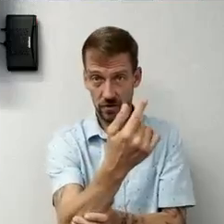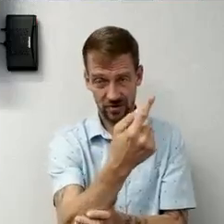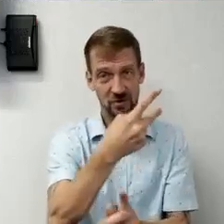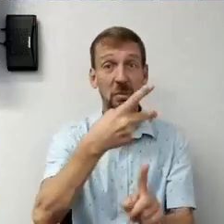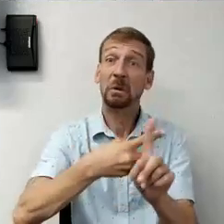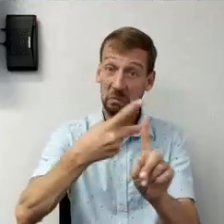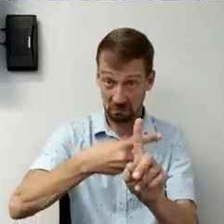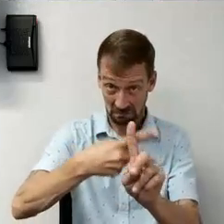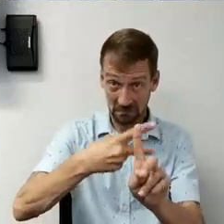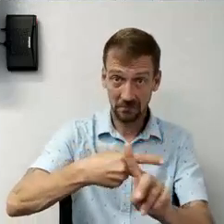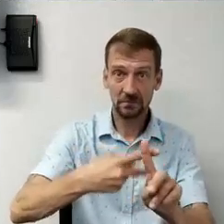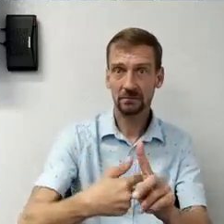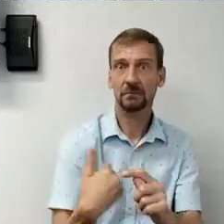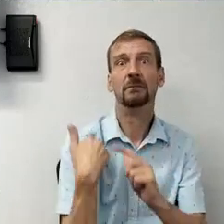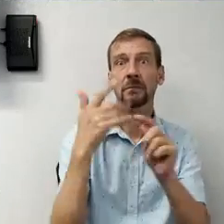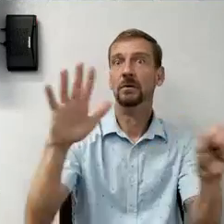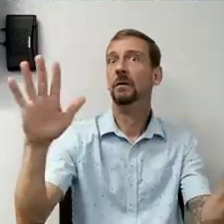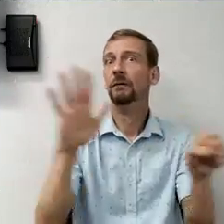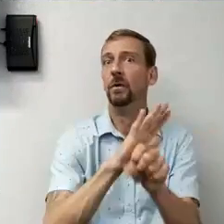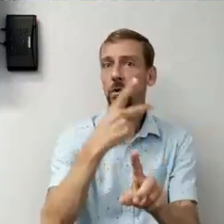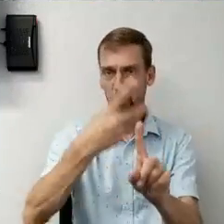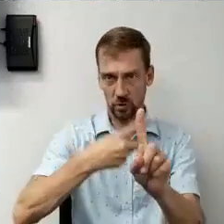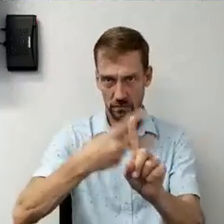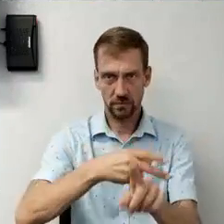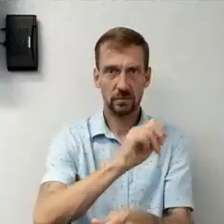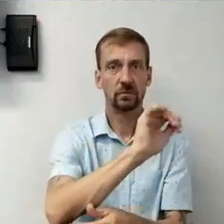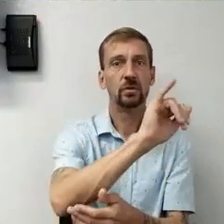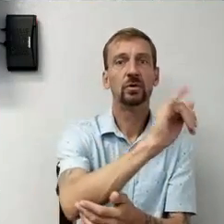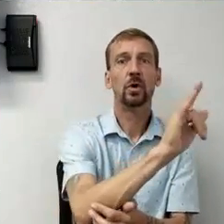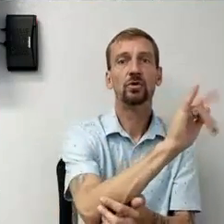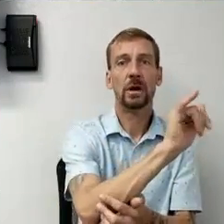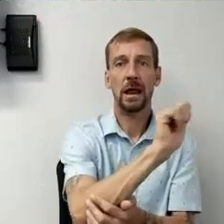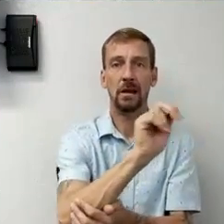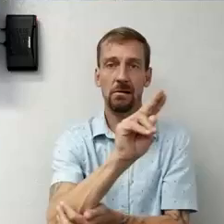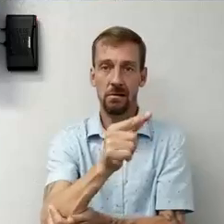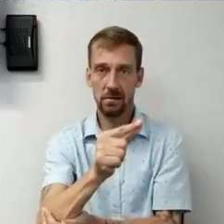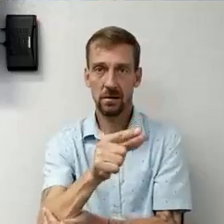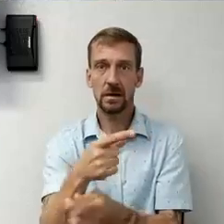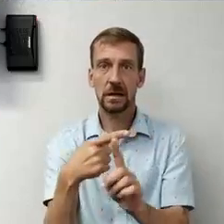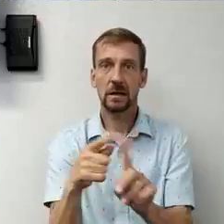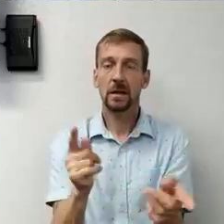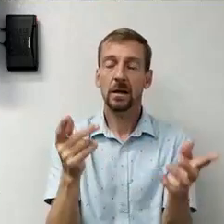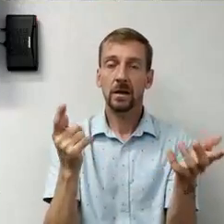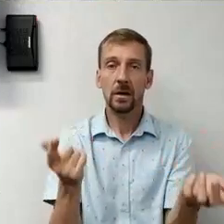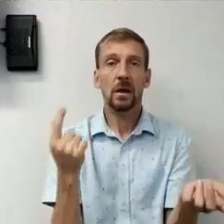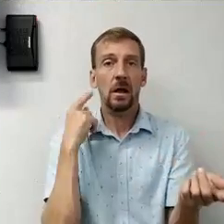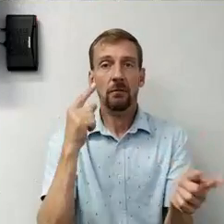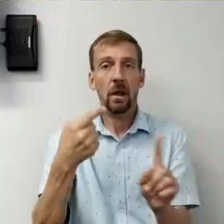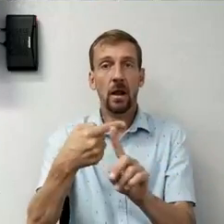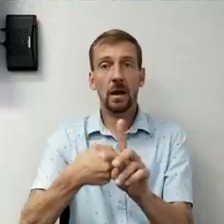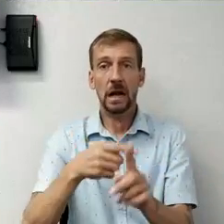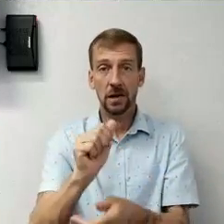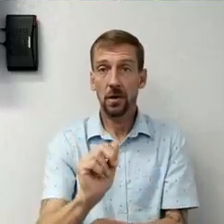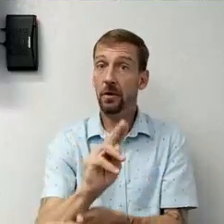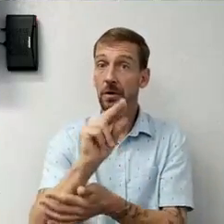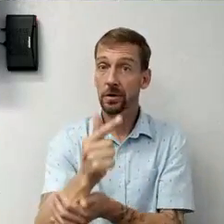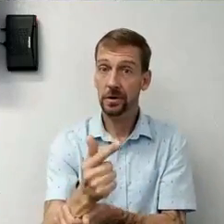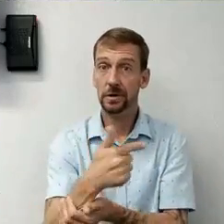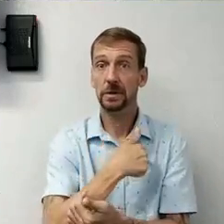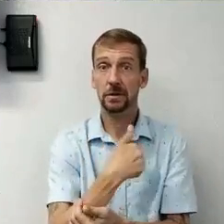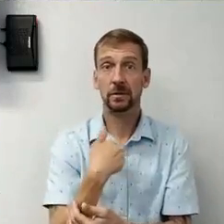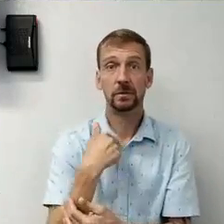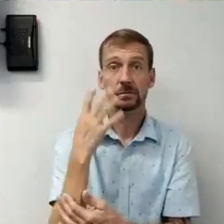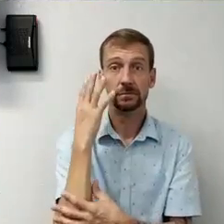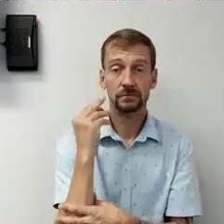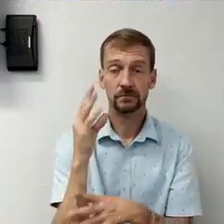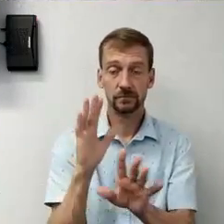at least 2 months that have been fully completed, July and August. And unfortunately, for the month of August, we